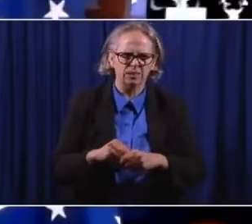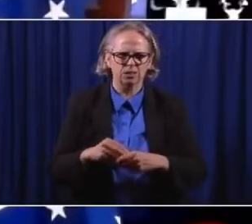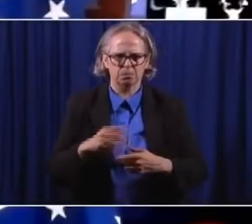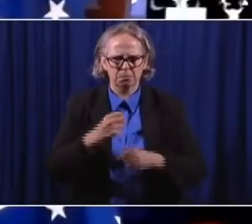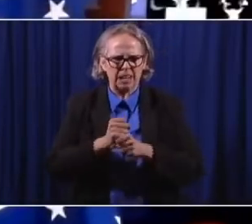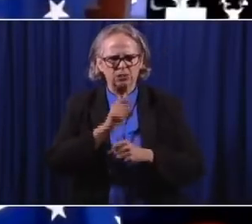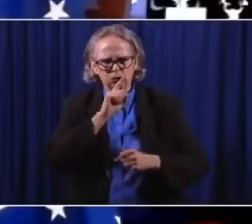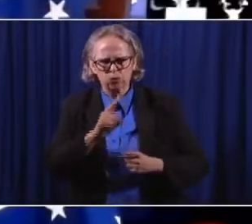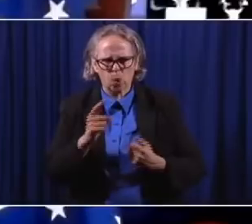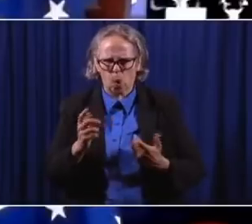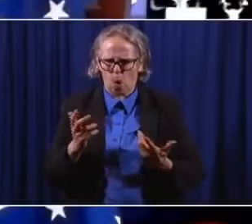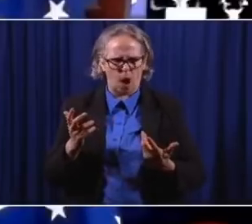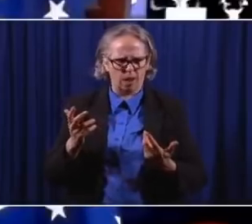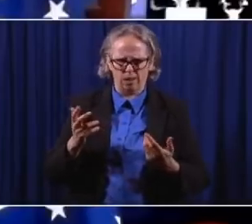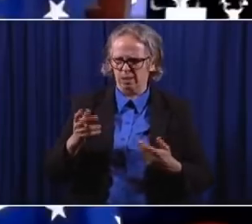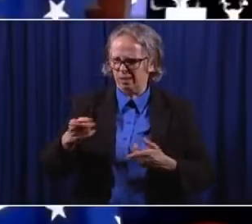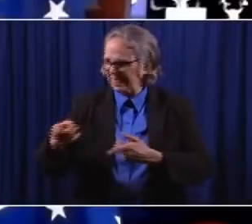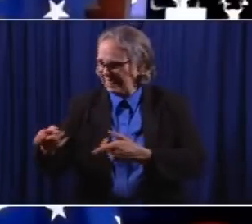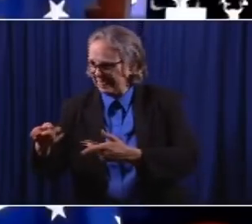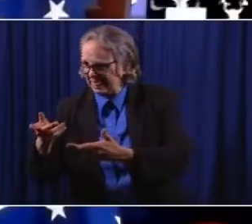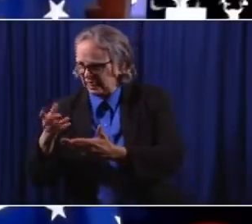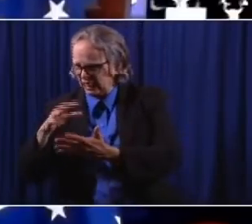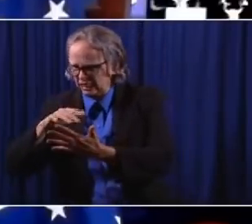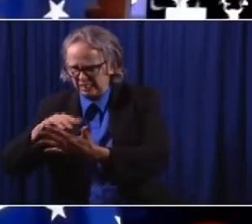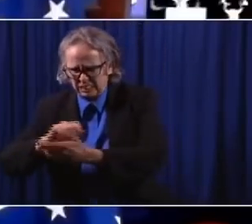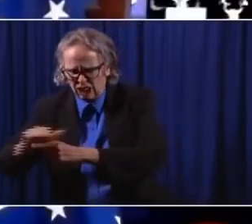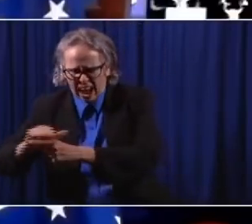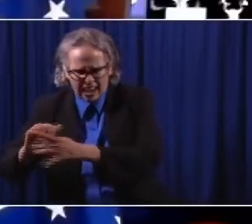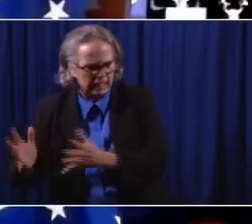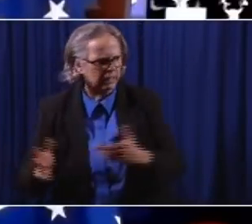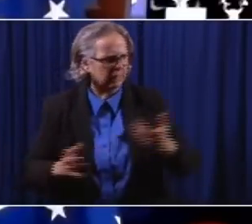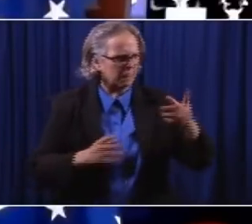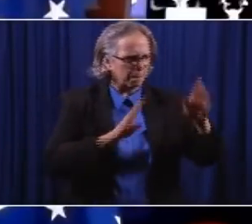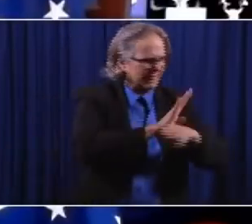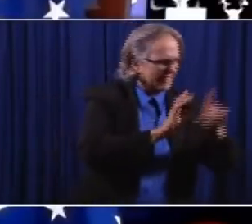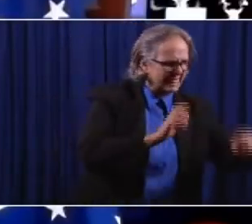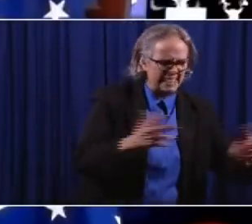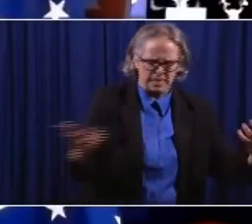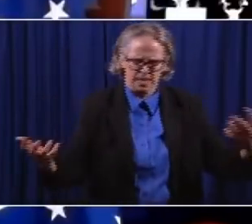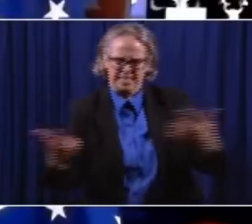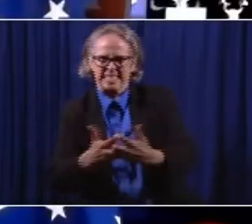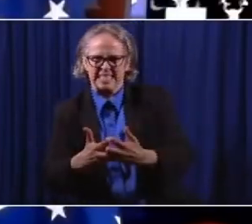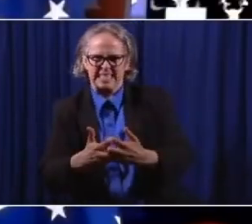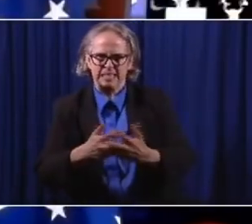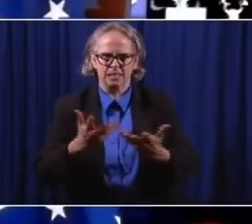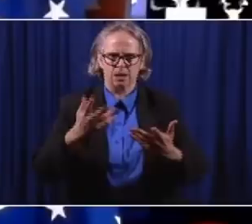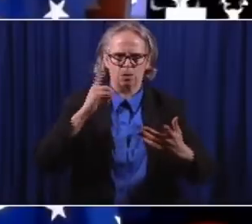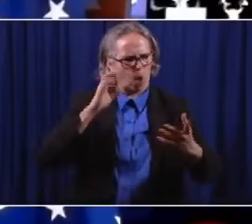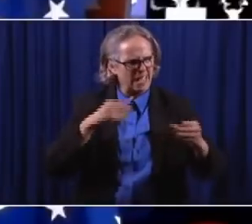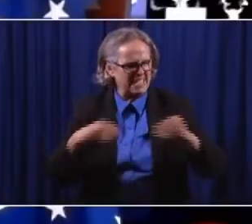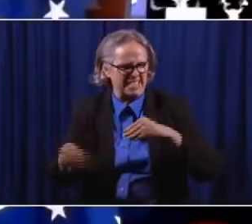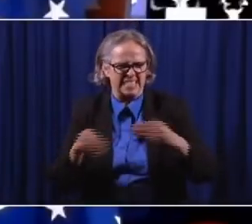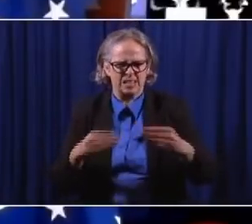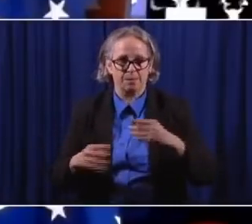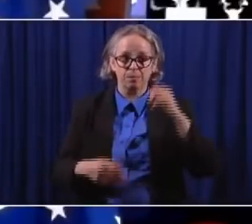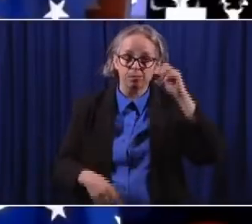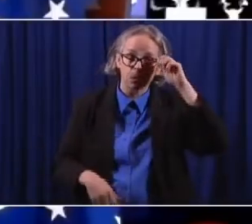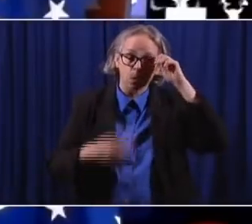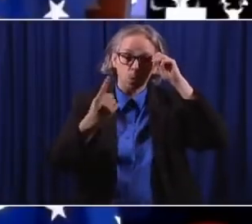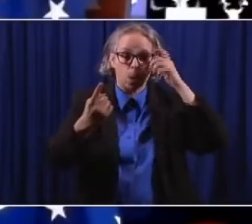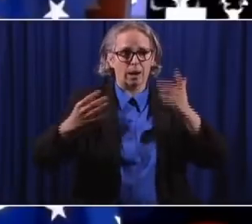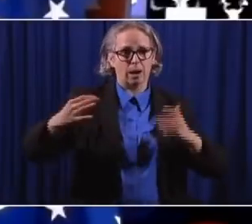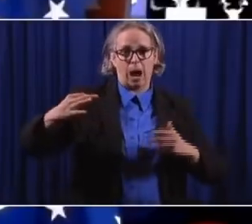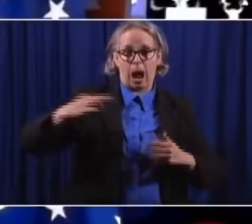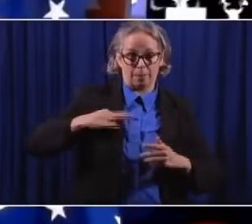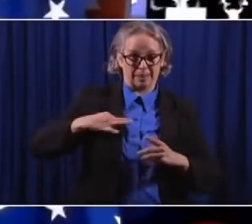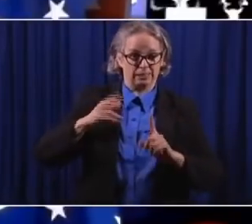businesses need, to provide flexibility for a single application across all 45 programs